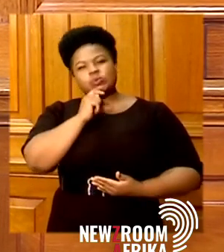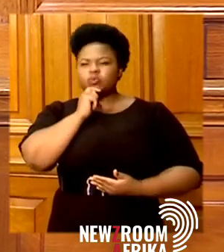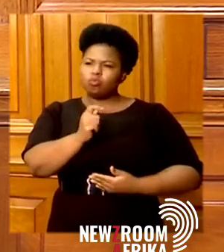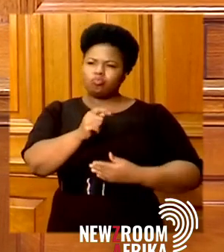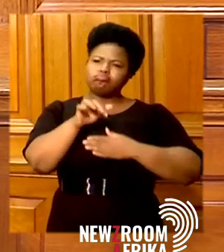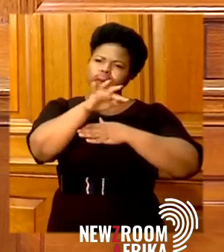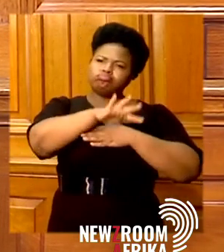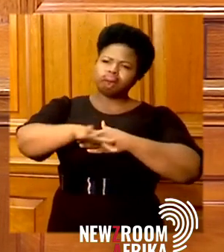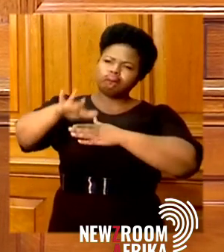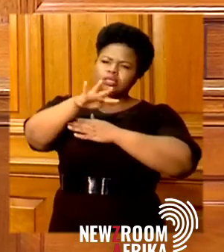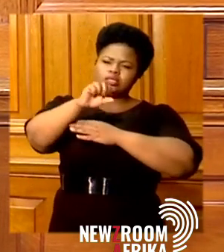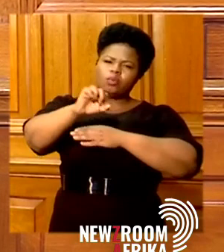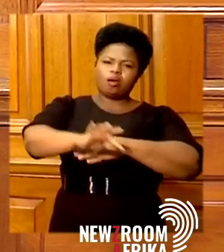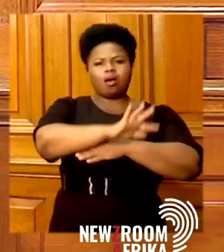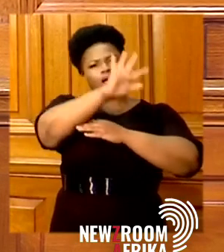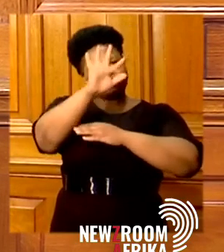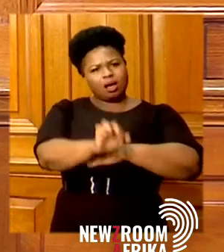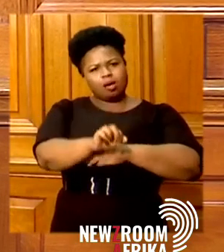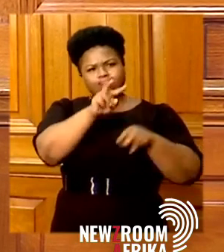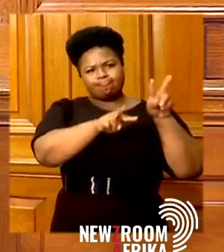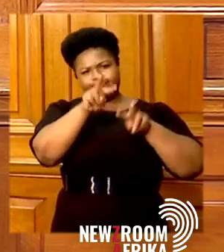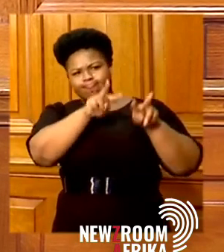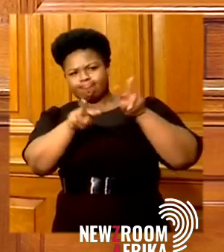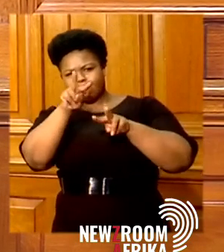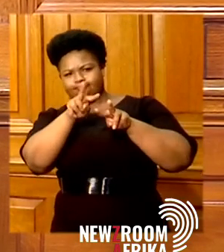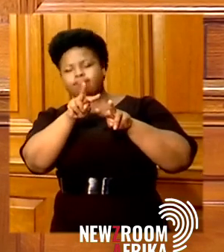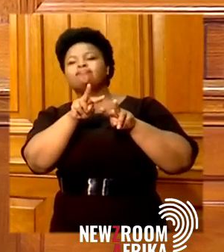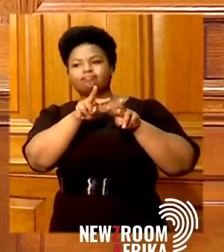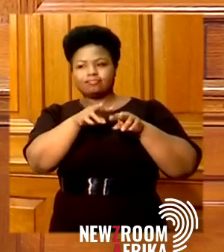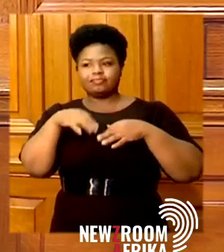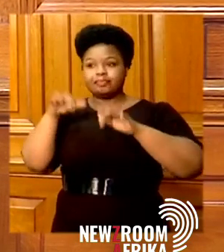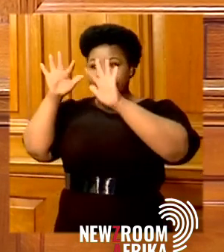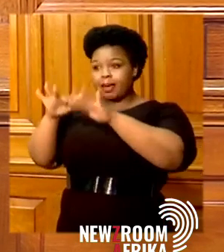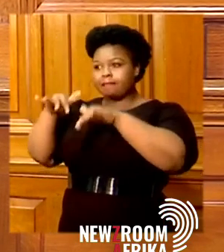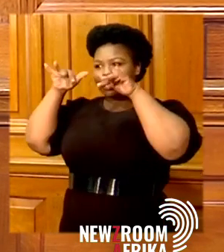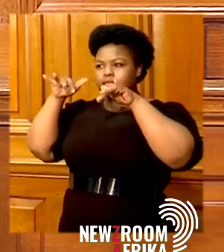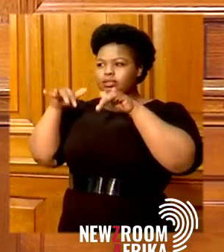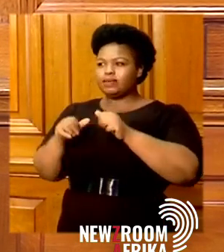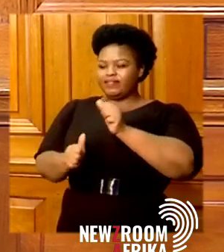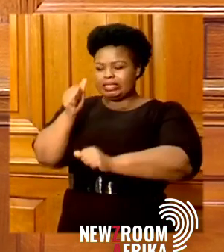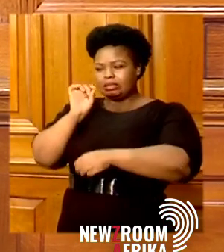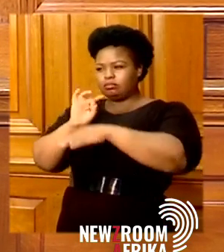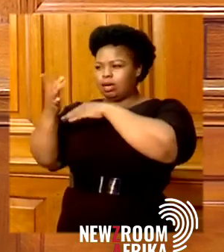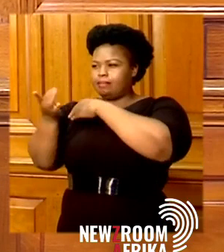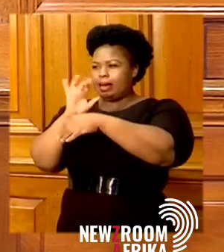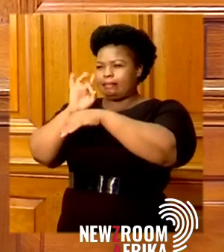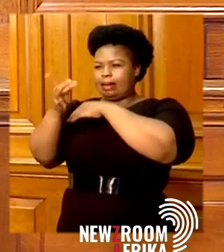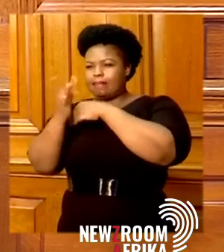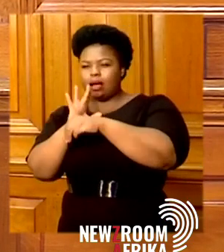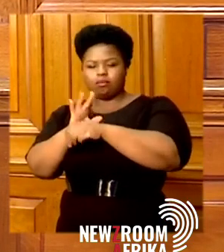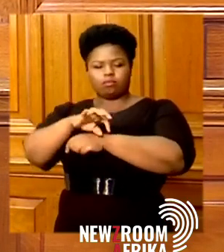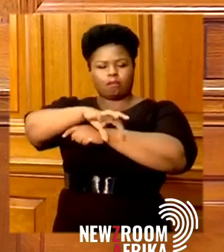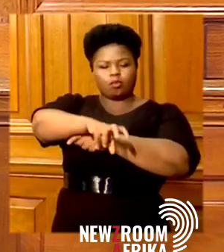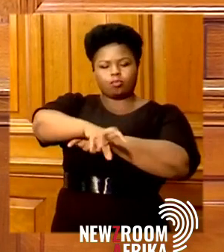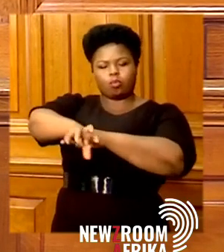country, Cabinet, after various levels of consultation with our provinces